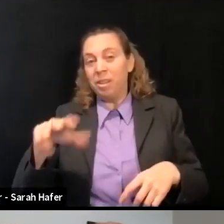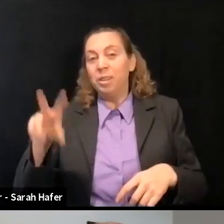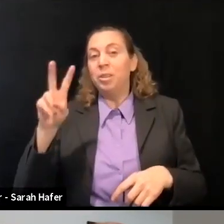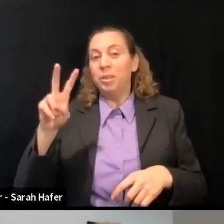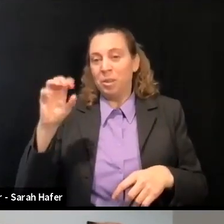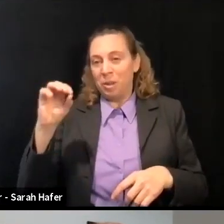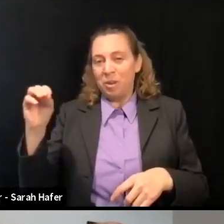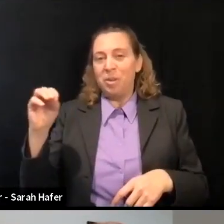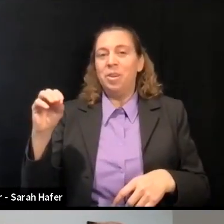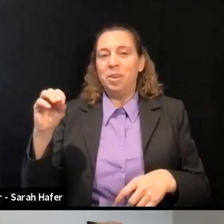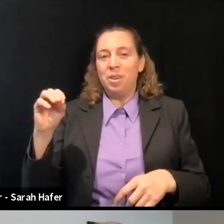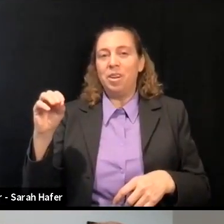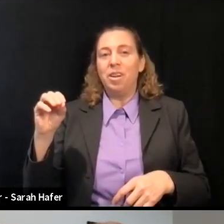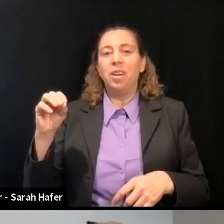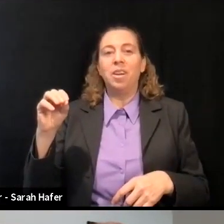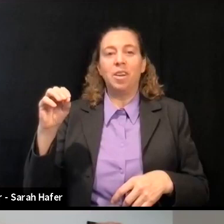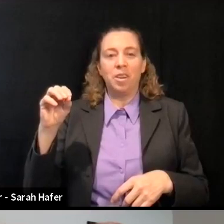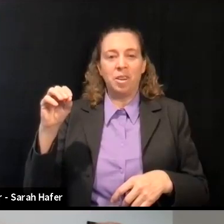503-200-1633,